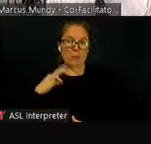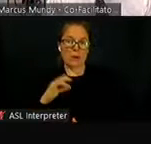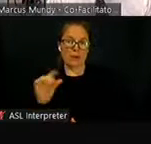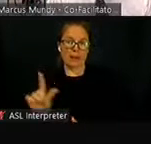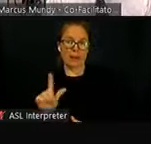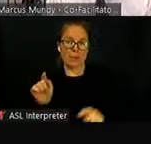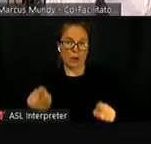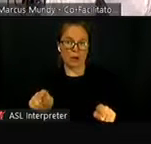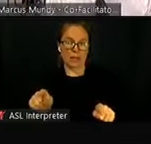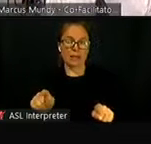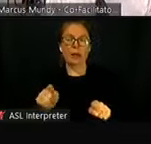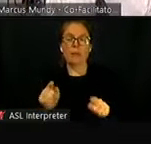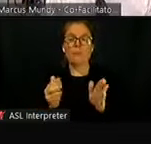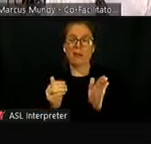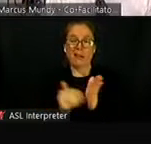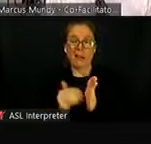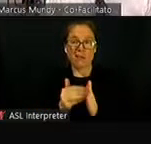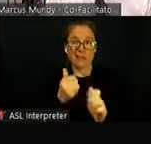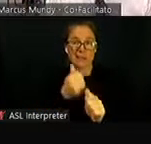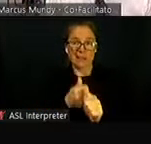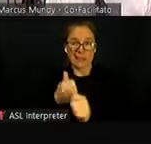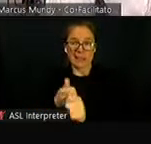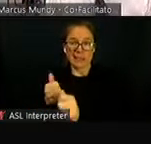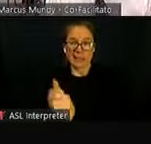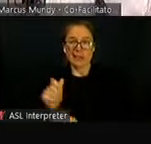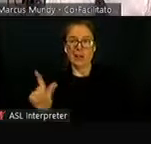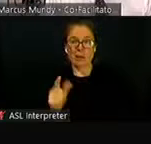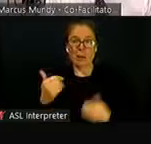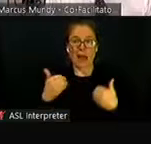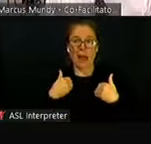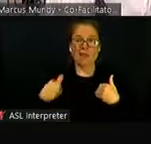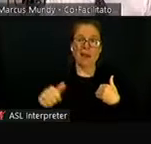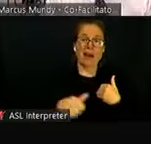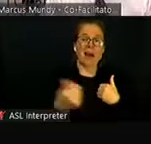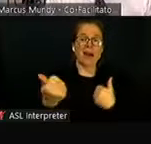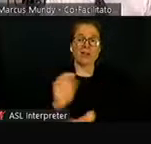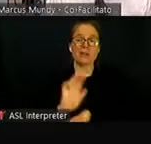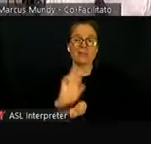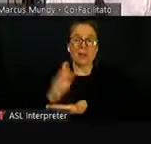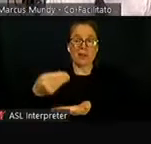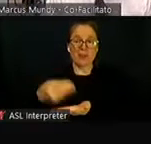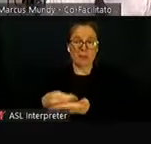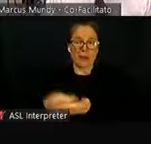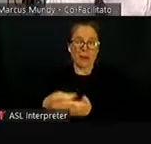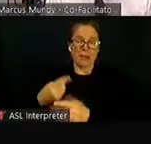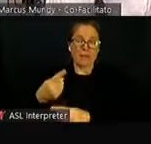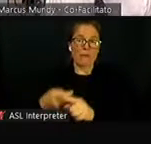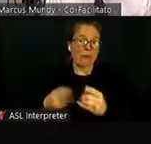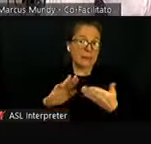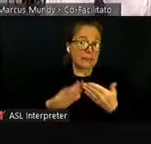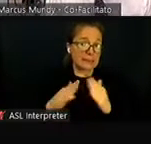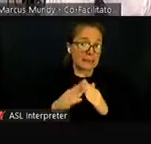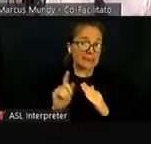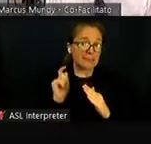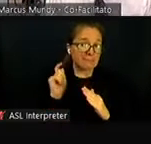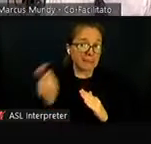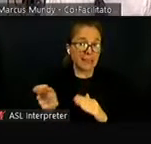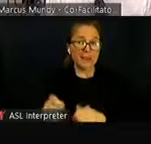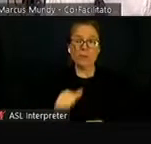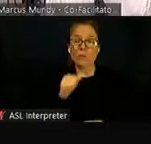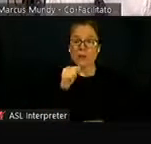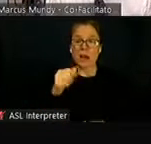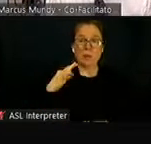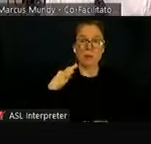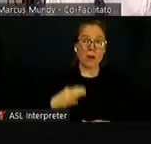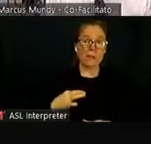But oftentimes each one of those libraries have another portion of their funding source, whether it's coming from the city or it's coming from a not-for-profit